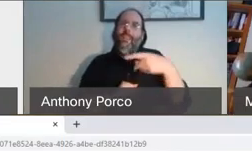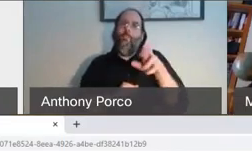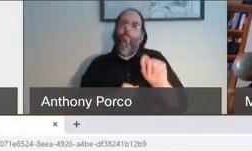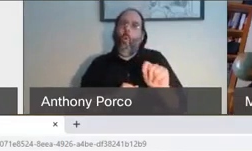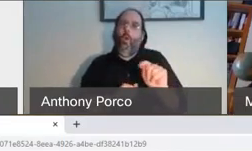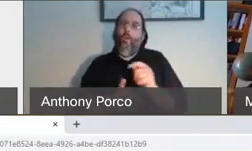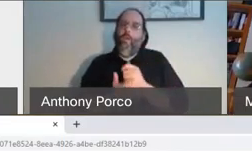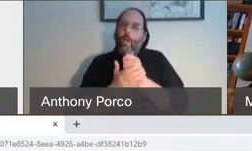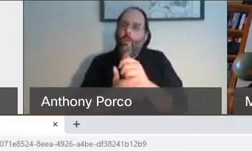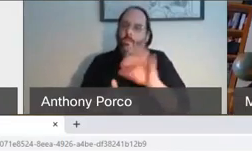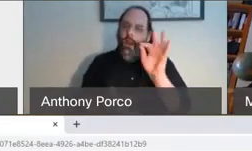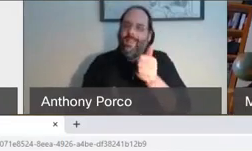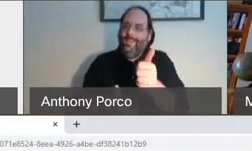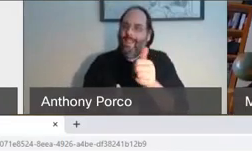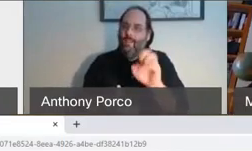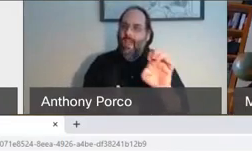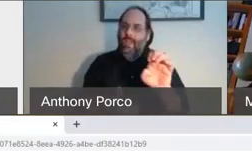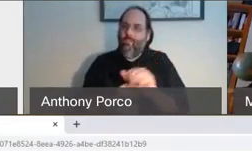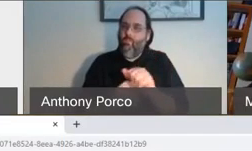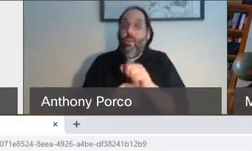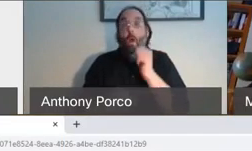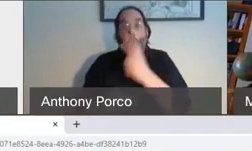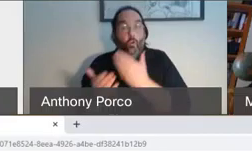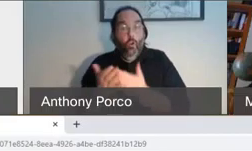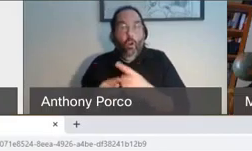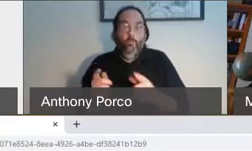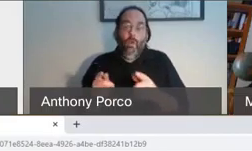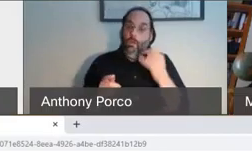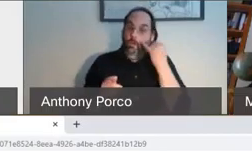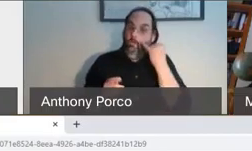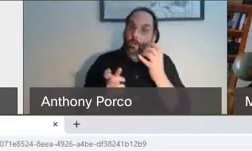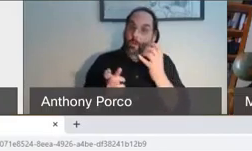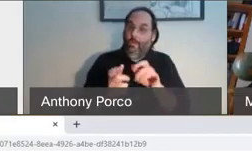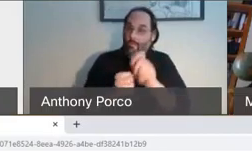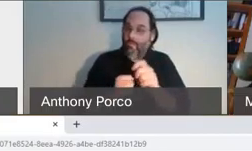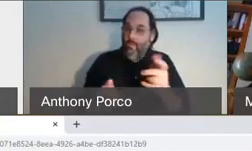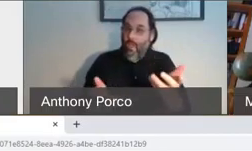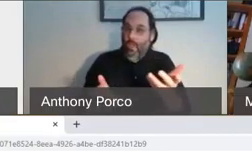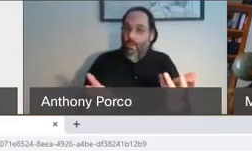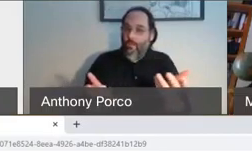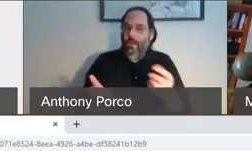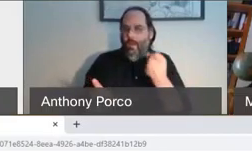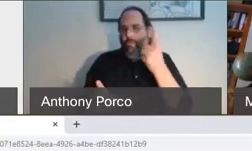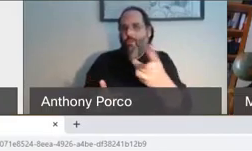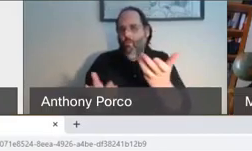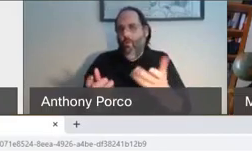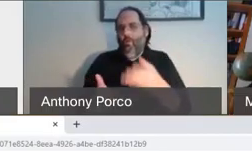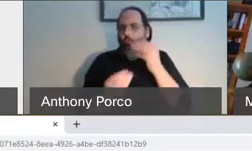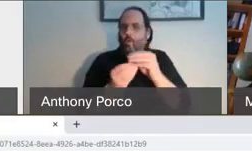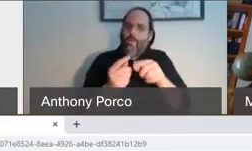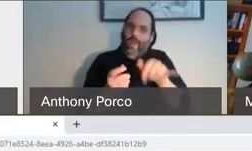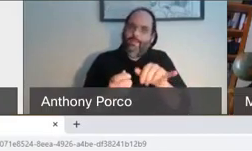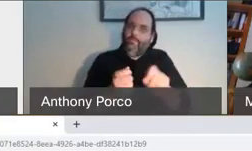training materials. It's all good stuff, but just the desire or the recognition of you wanting to kind of learn more about the work that we